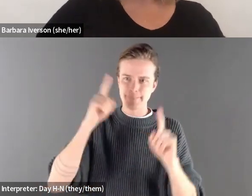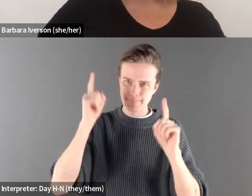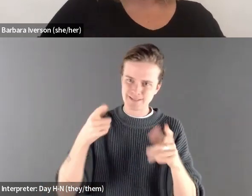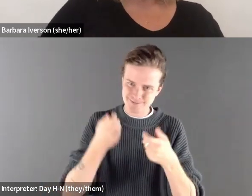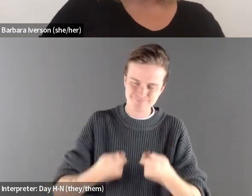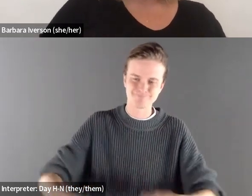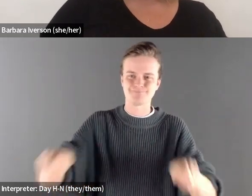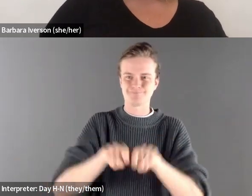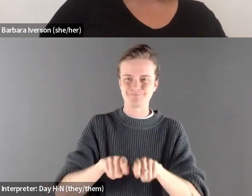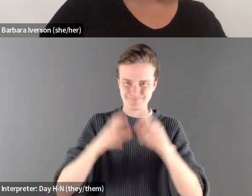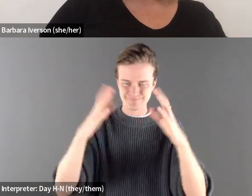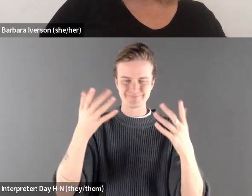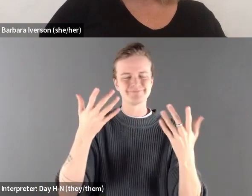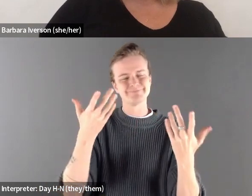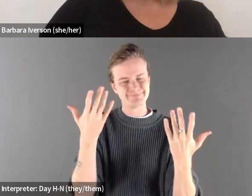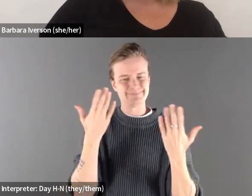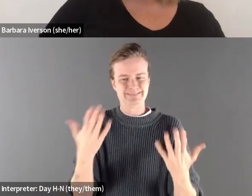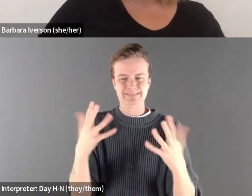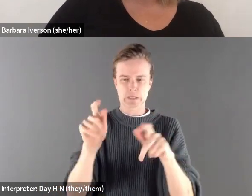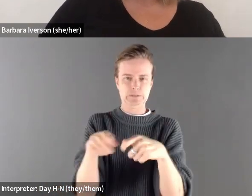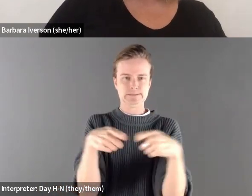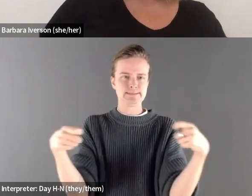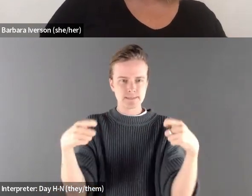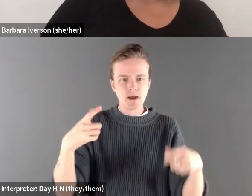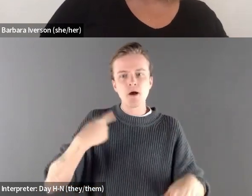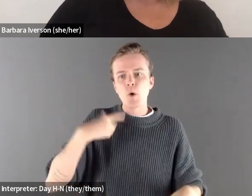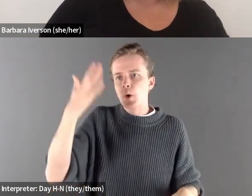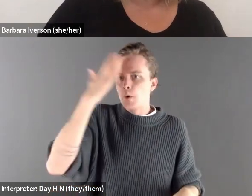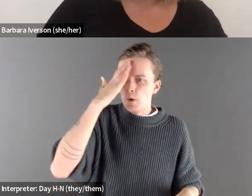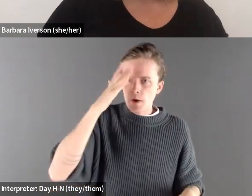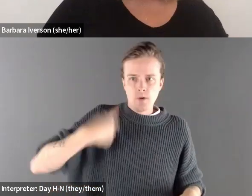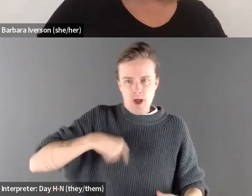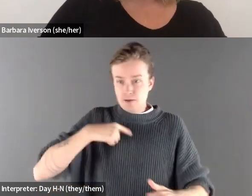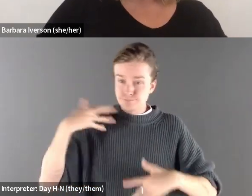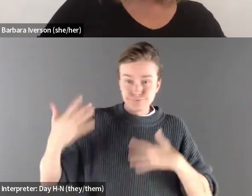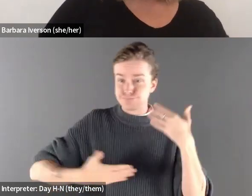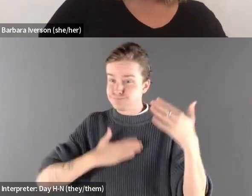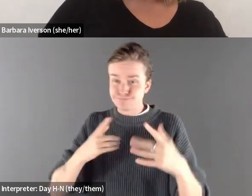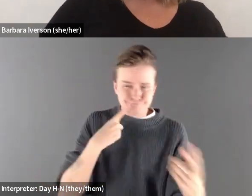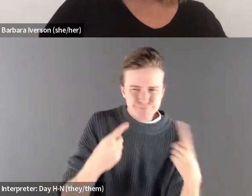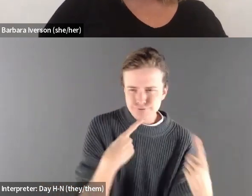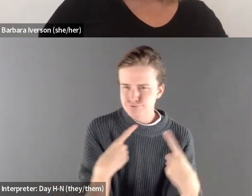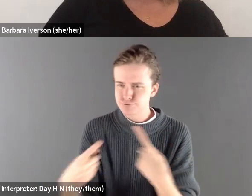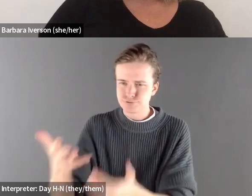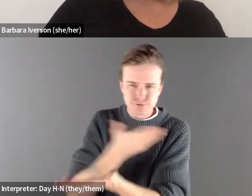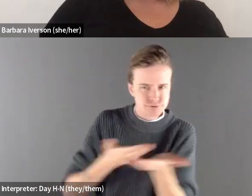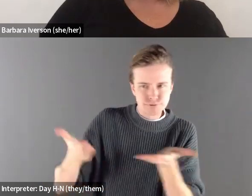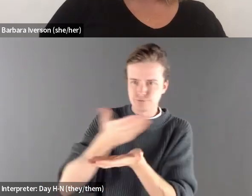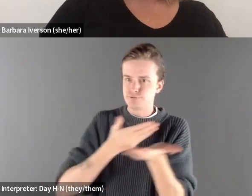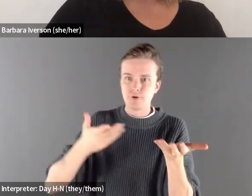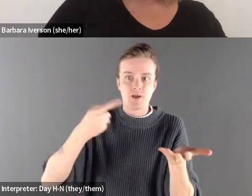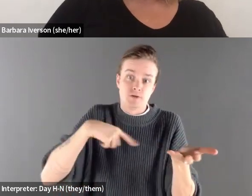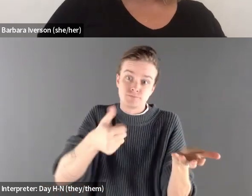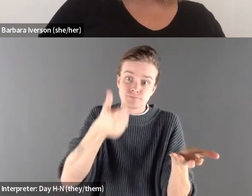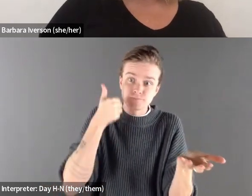really hit a great stride, and that's what you can always feel in the great dialogues, that once you get